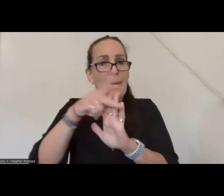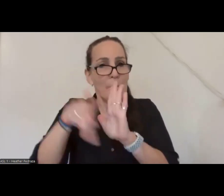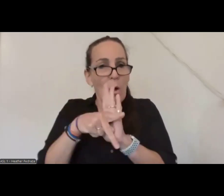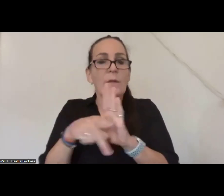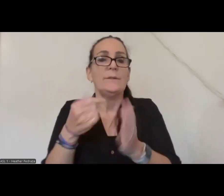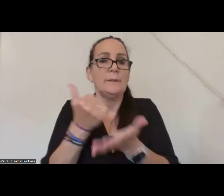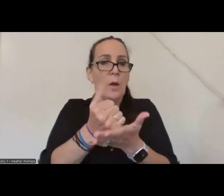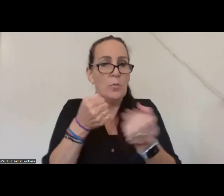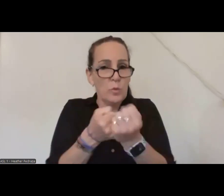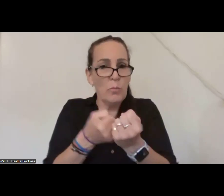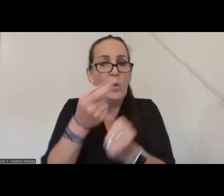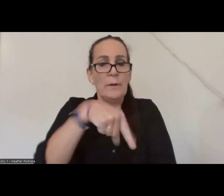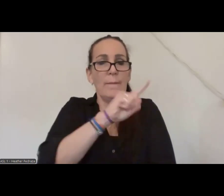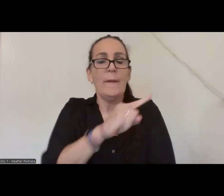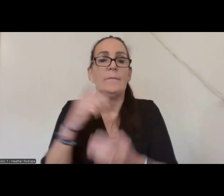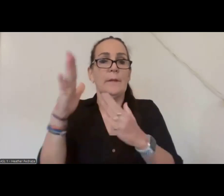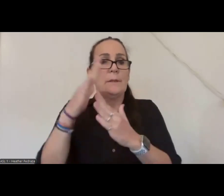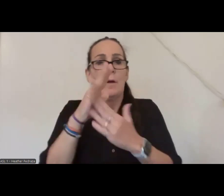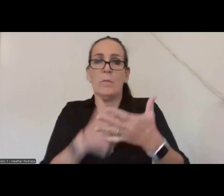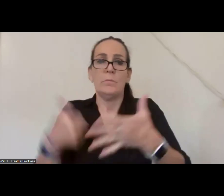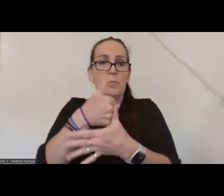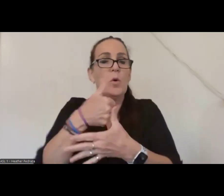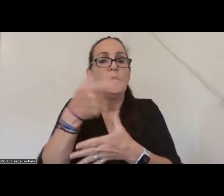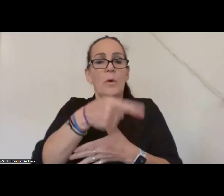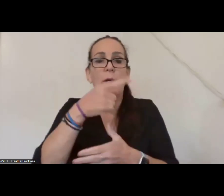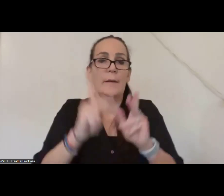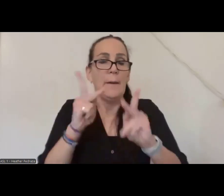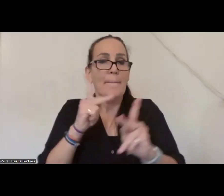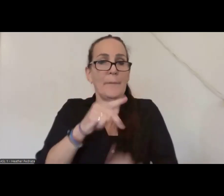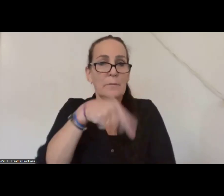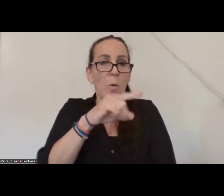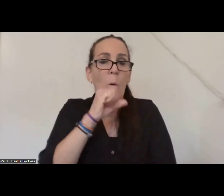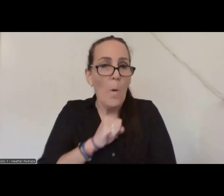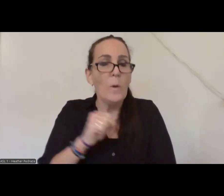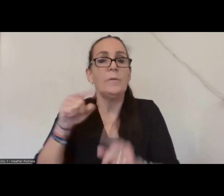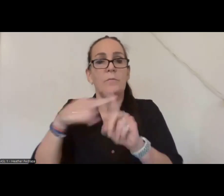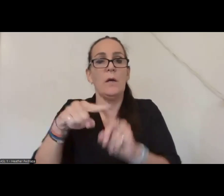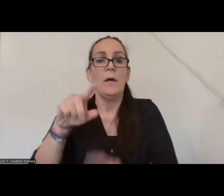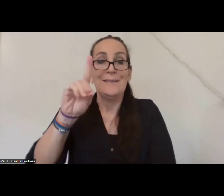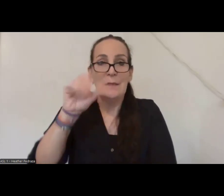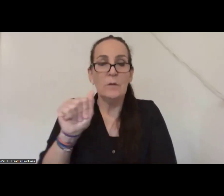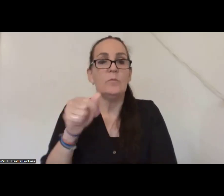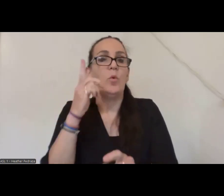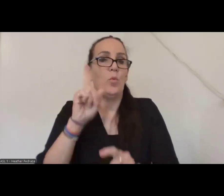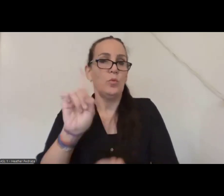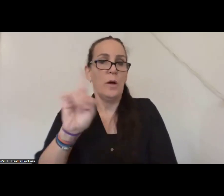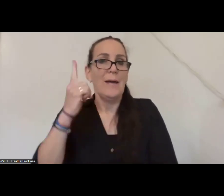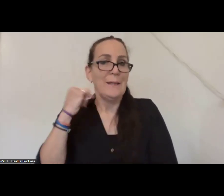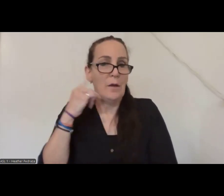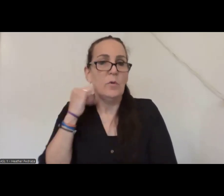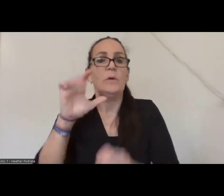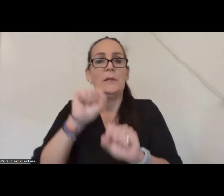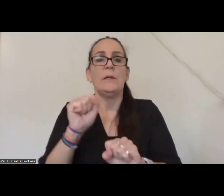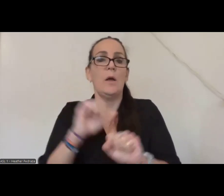prioritize the needs of all older adults and people with disabilities so we can have a fully inclusive California where community living is accessible for